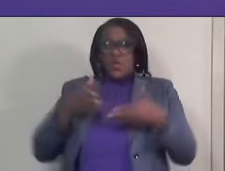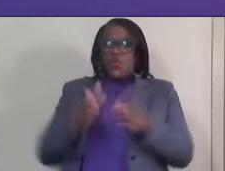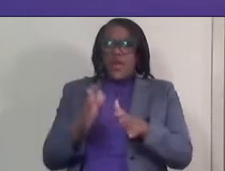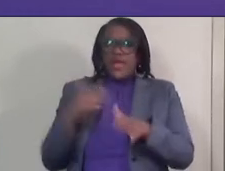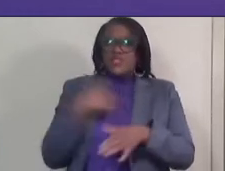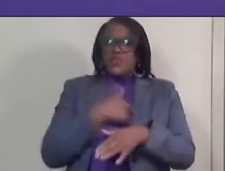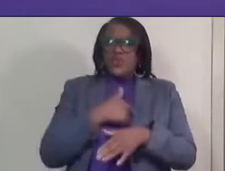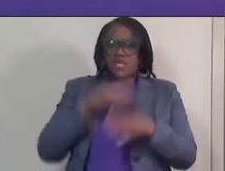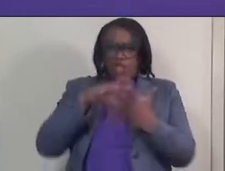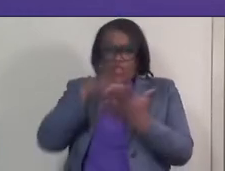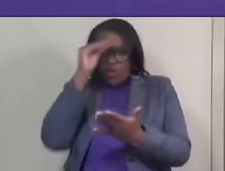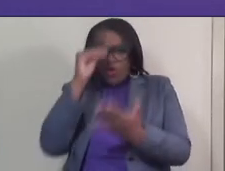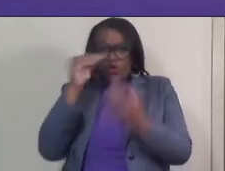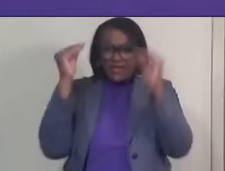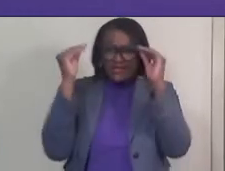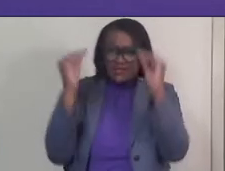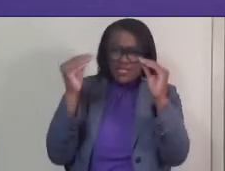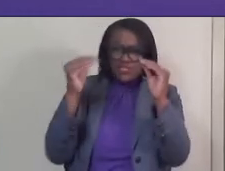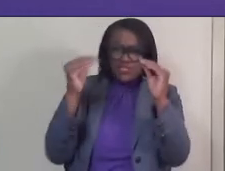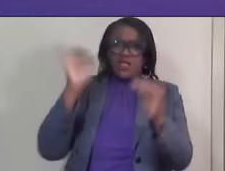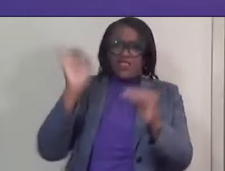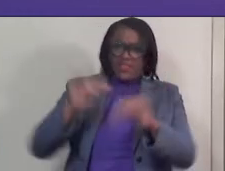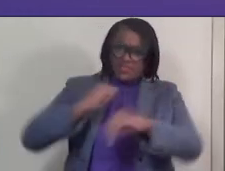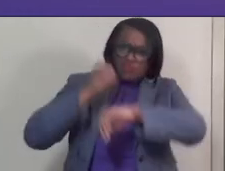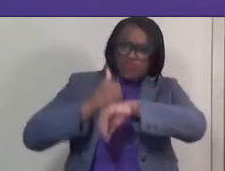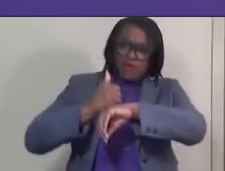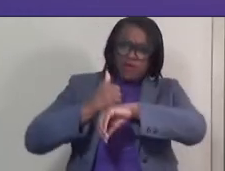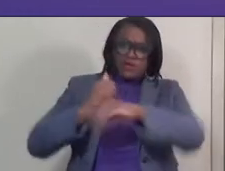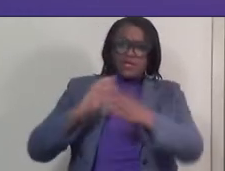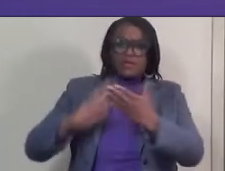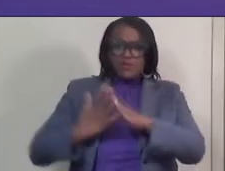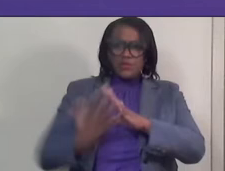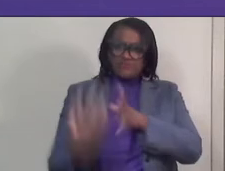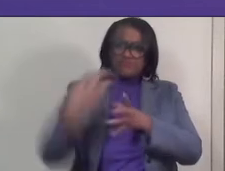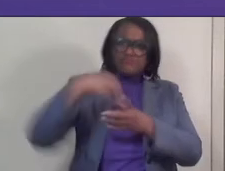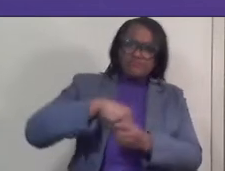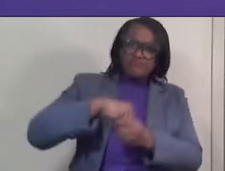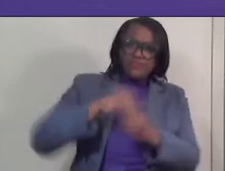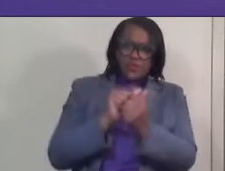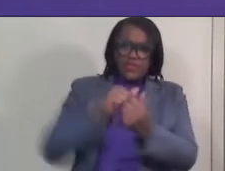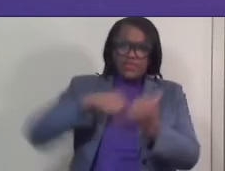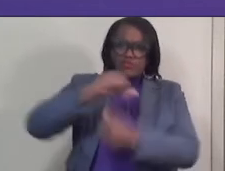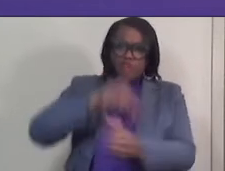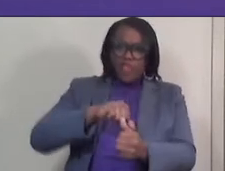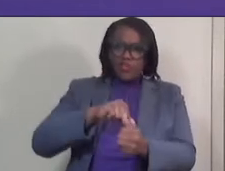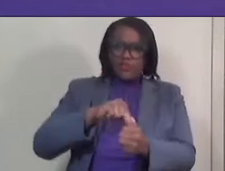and teaching that is grounded in community members participating with one another.